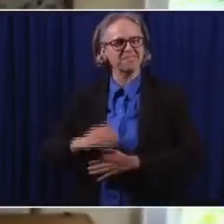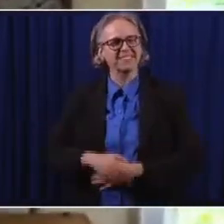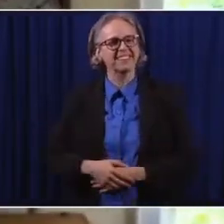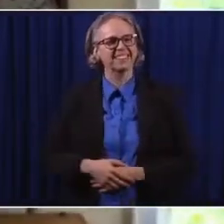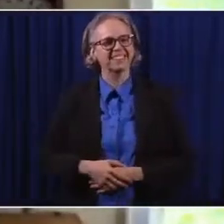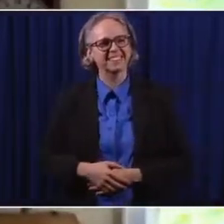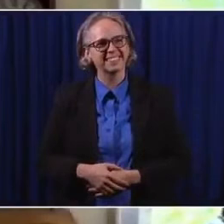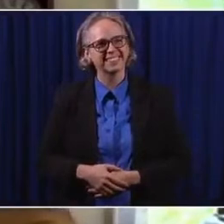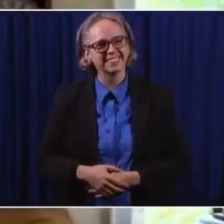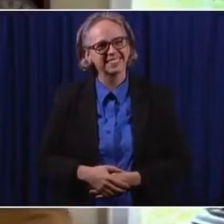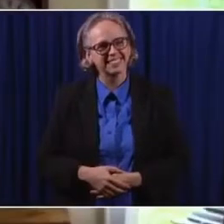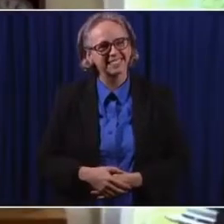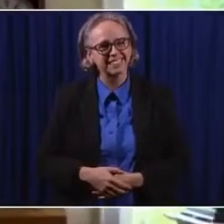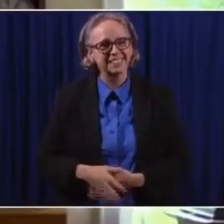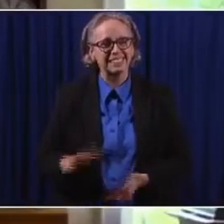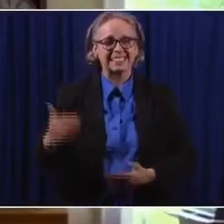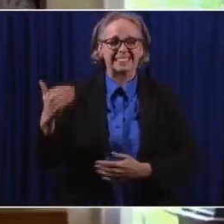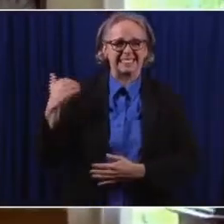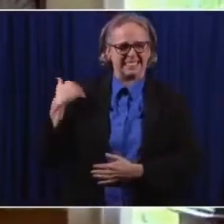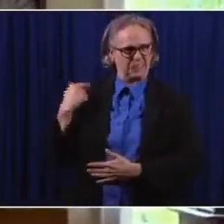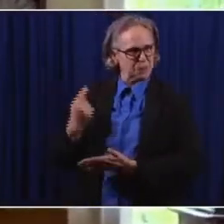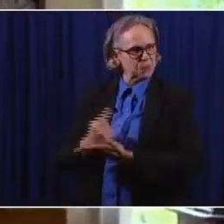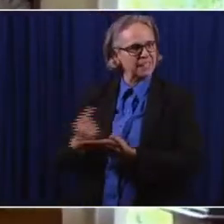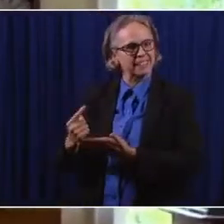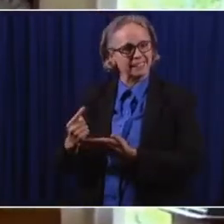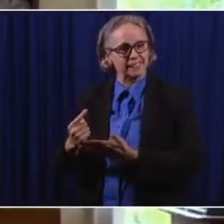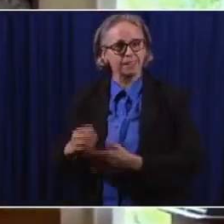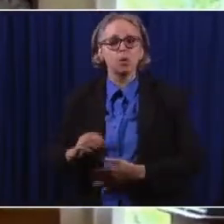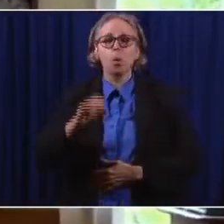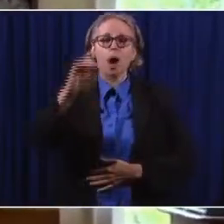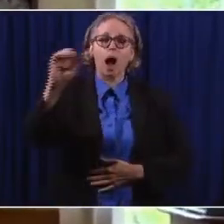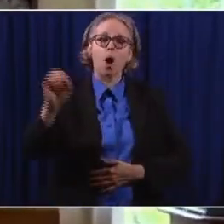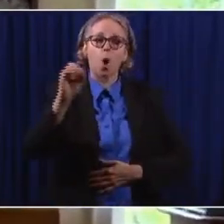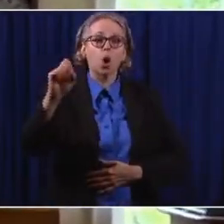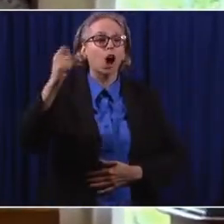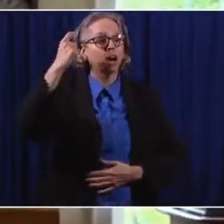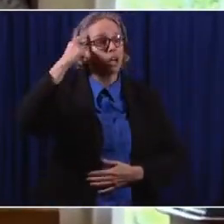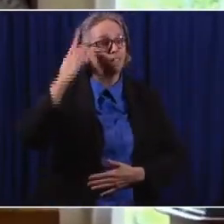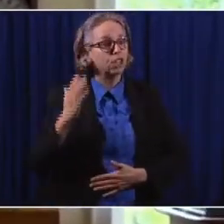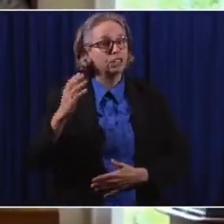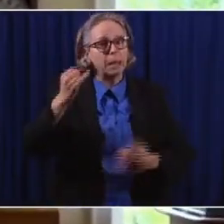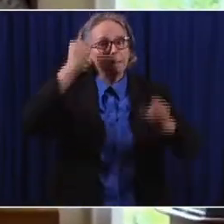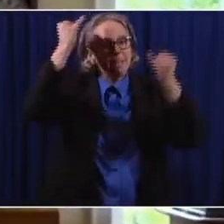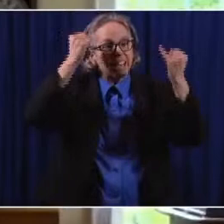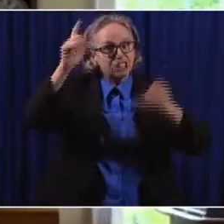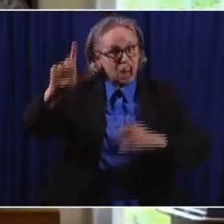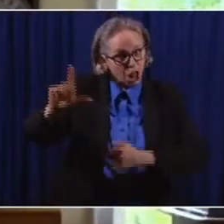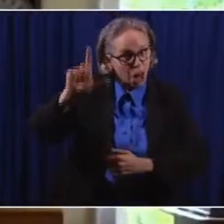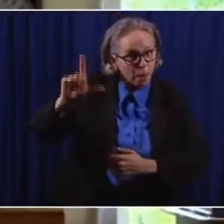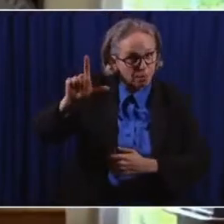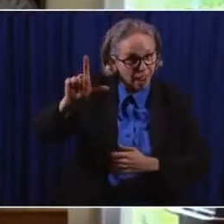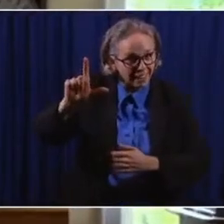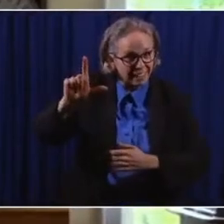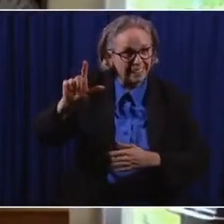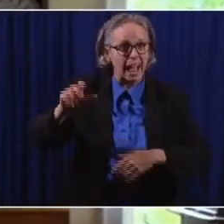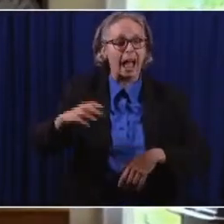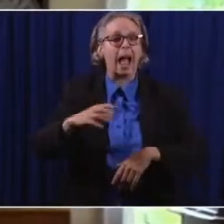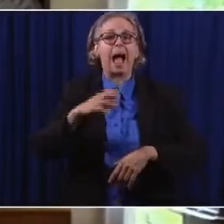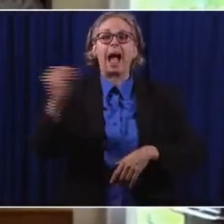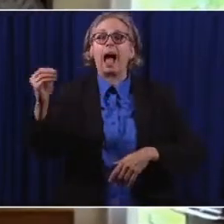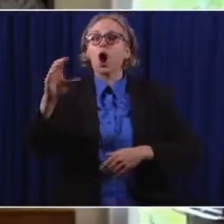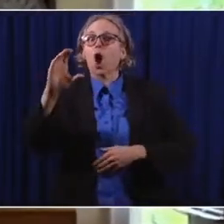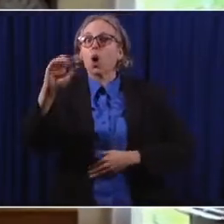Earlier this week, the Ohio Governor's Imagination Library and COSI announced a partnership that will help kids in